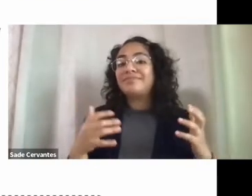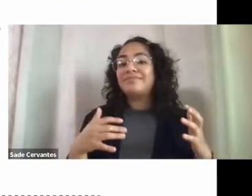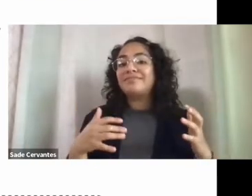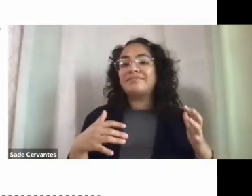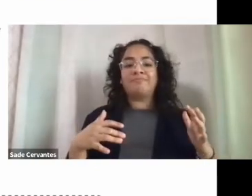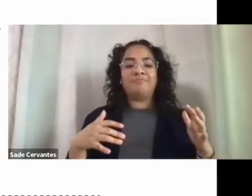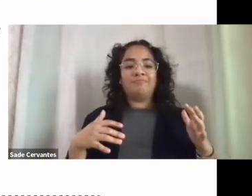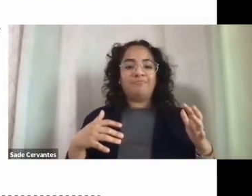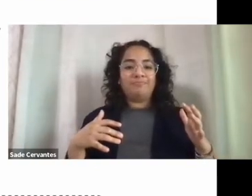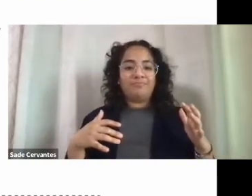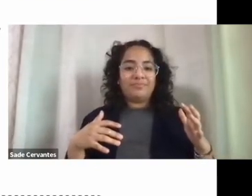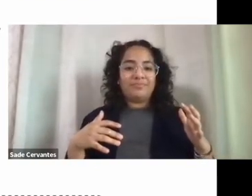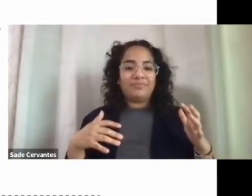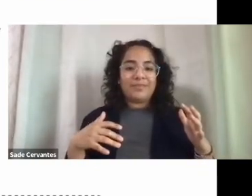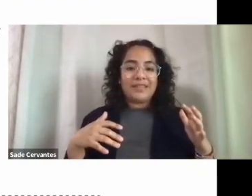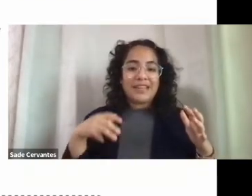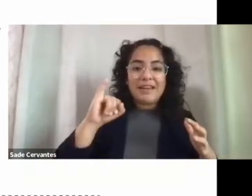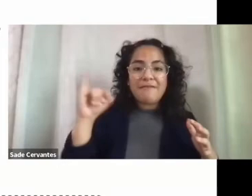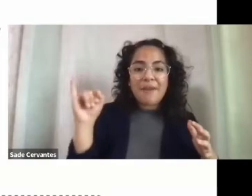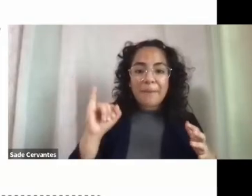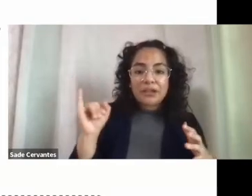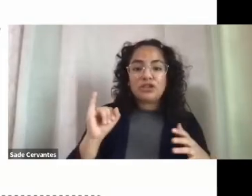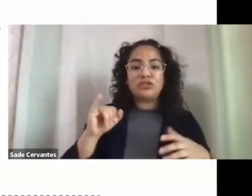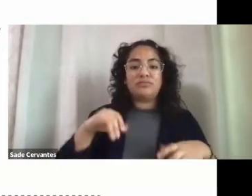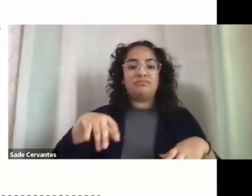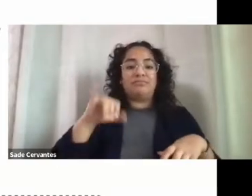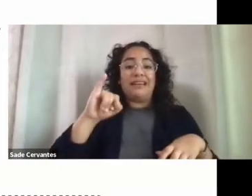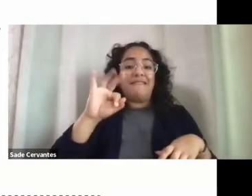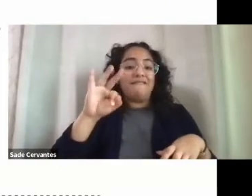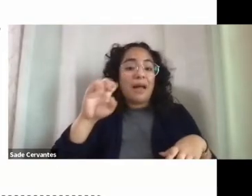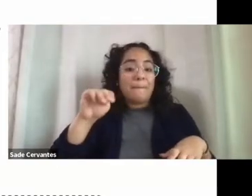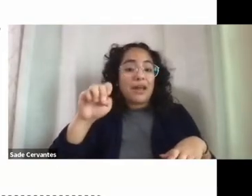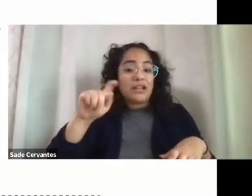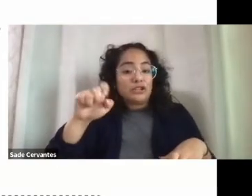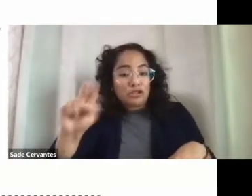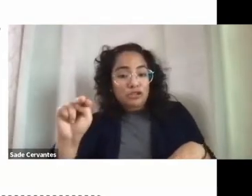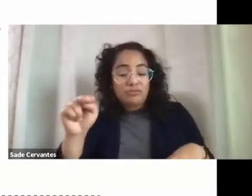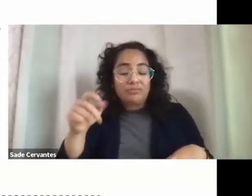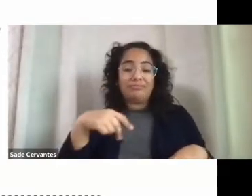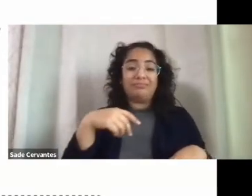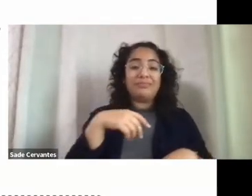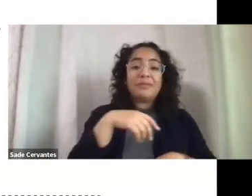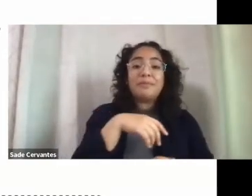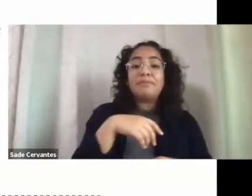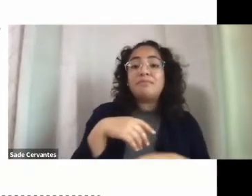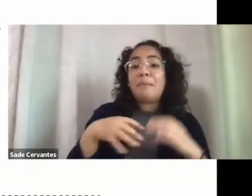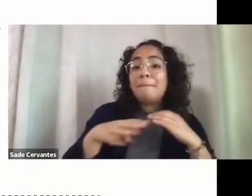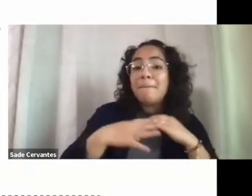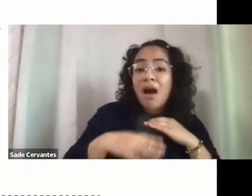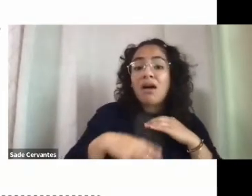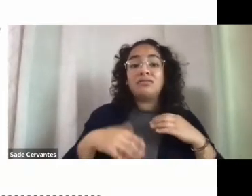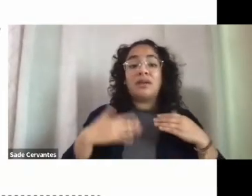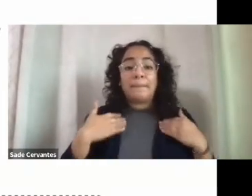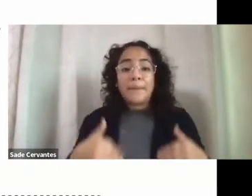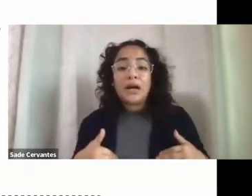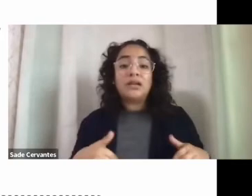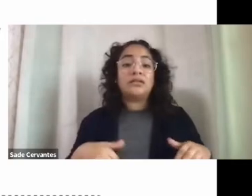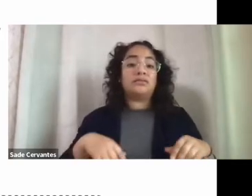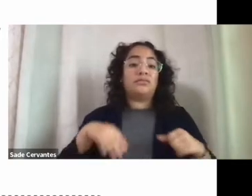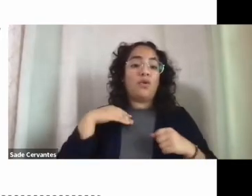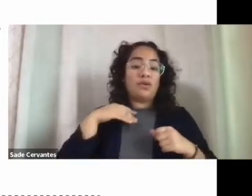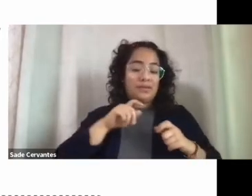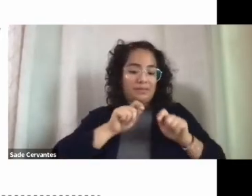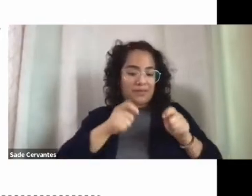either systemic inflammation, inflammation in the blood, in total body, or localized inflammation